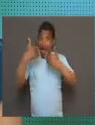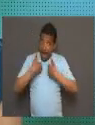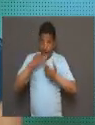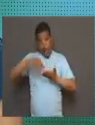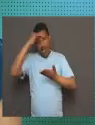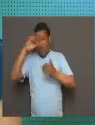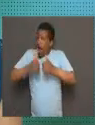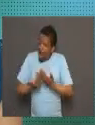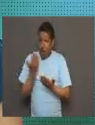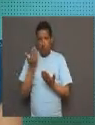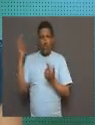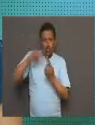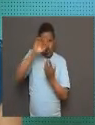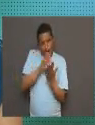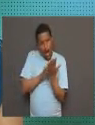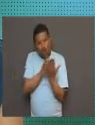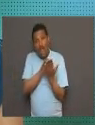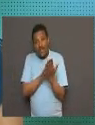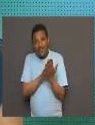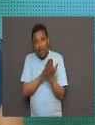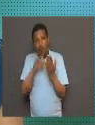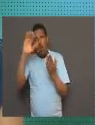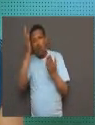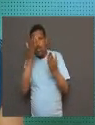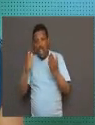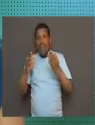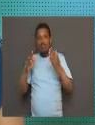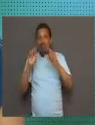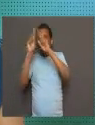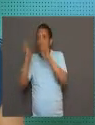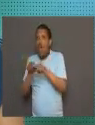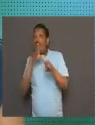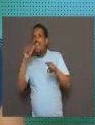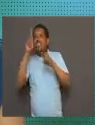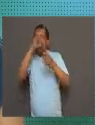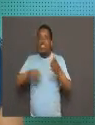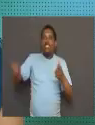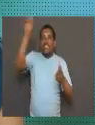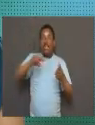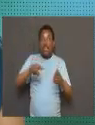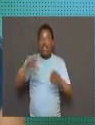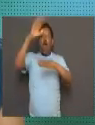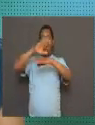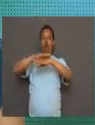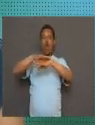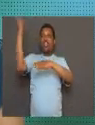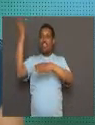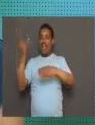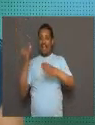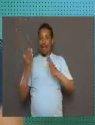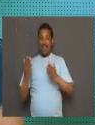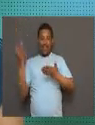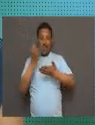have learned how to calculate proportional squares and circles on